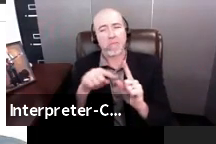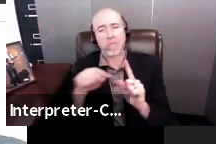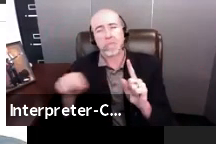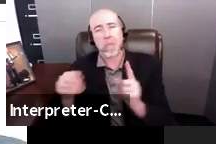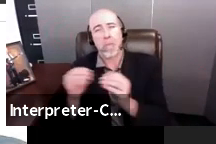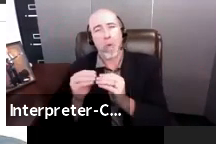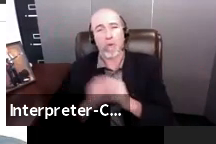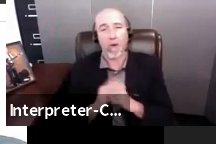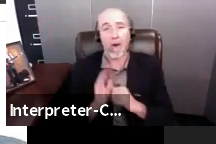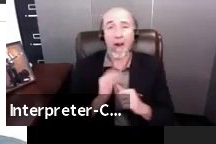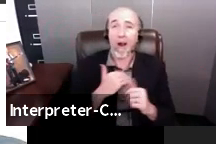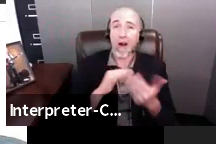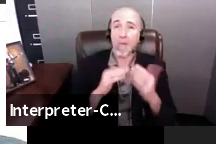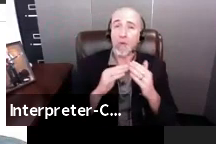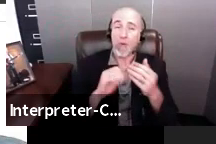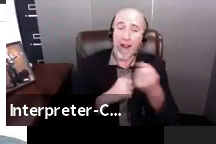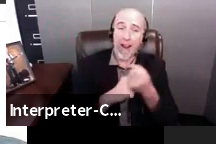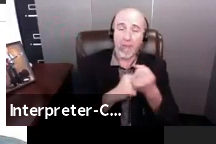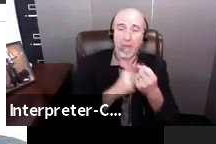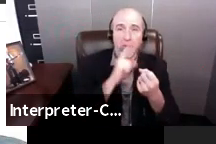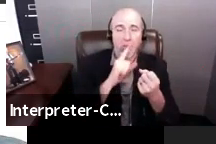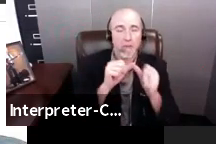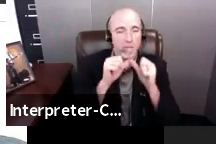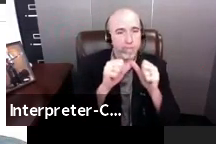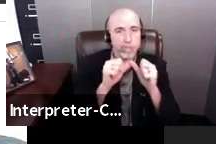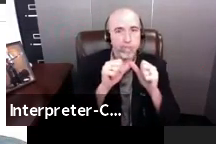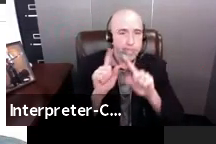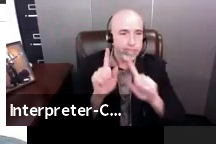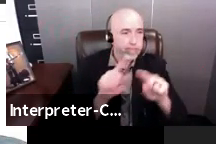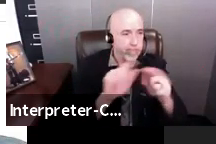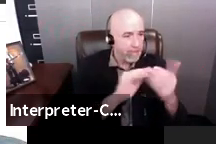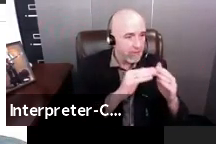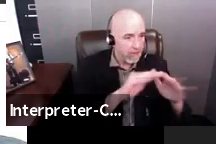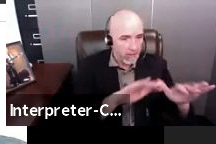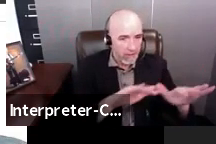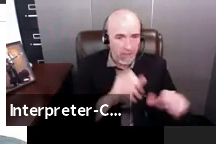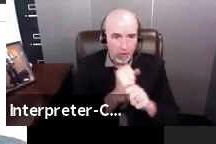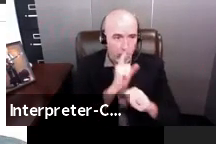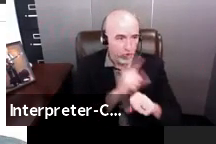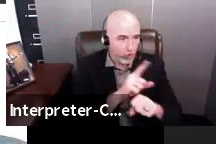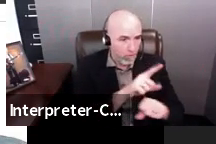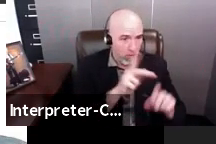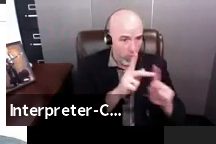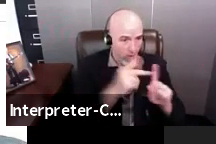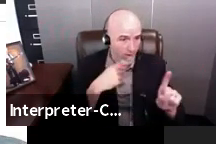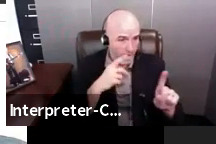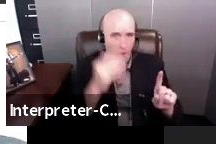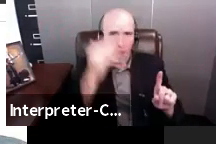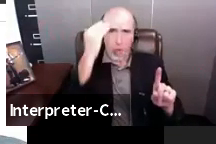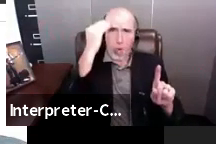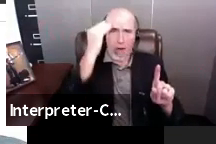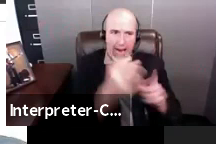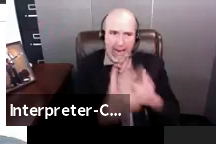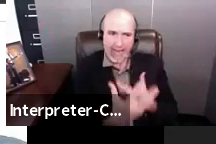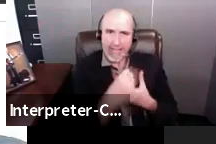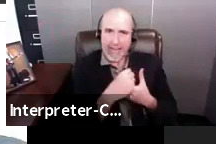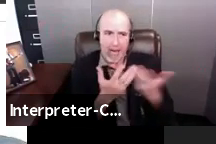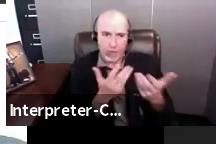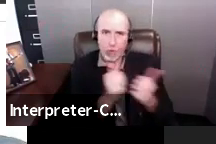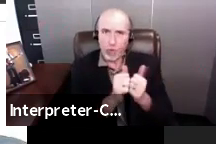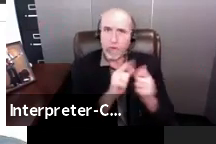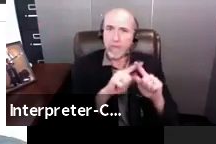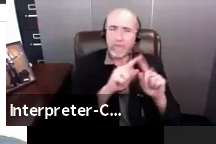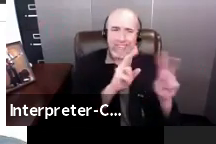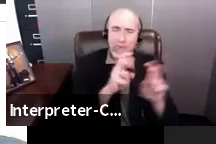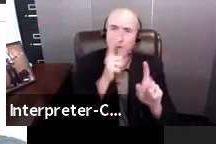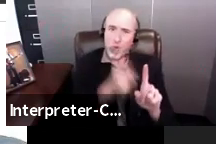community advocates are constantly out in our city ensuring that people with disabilities are fully aware and engaged and issues that